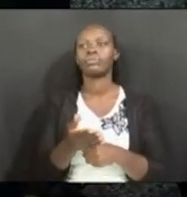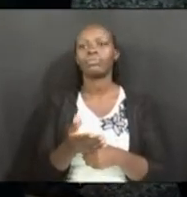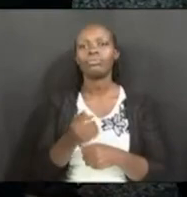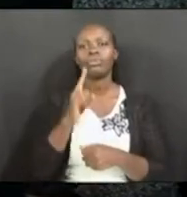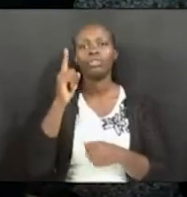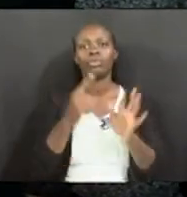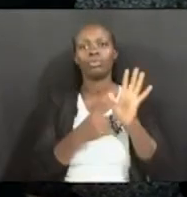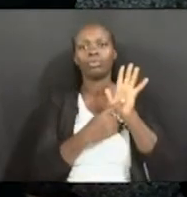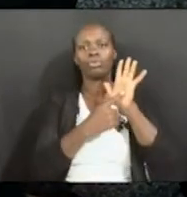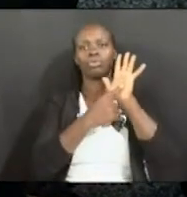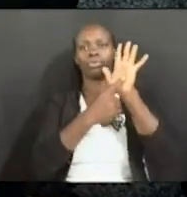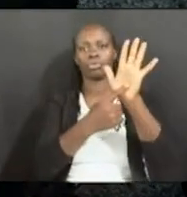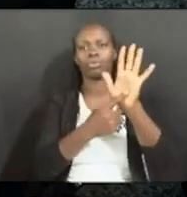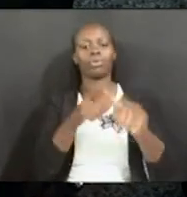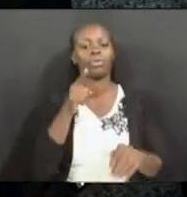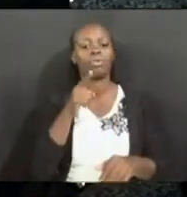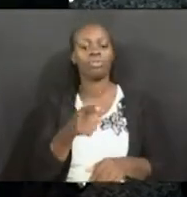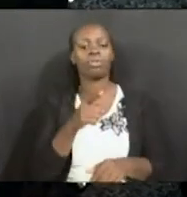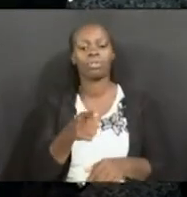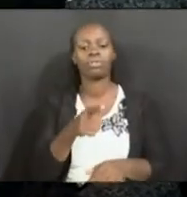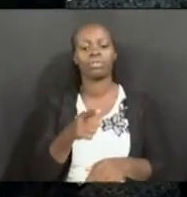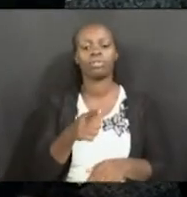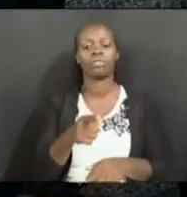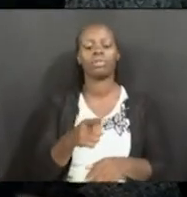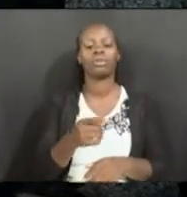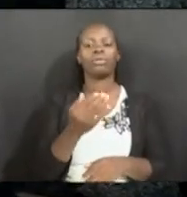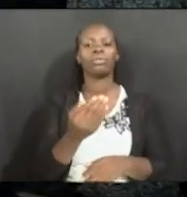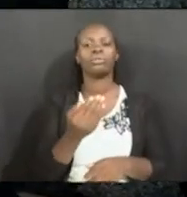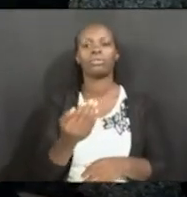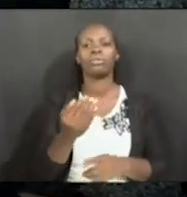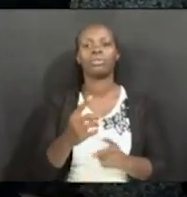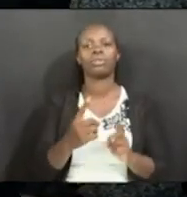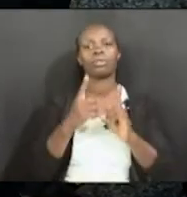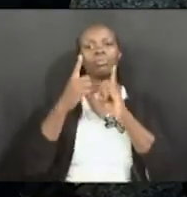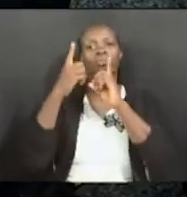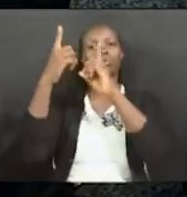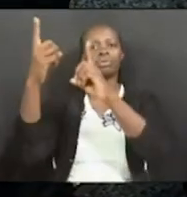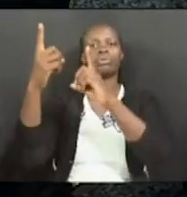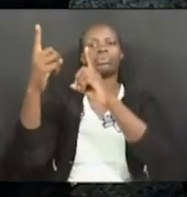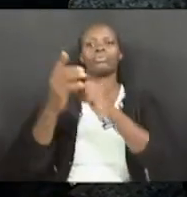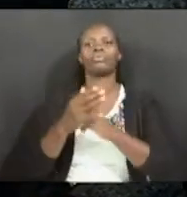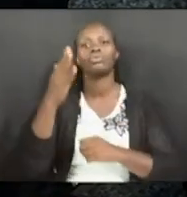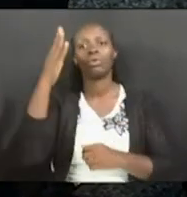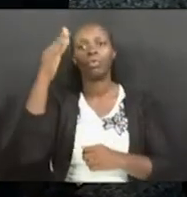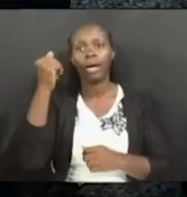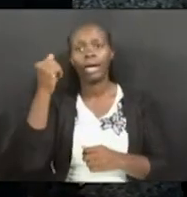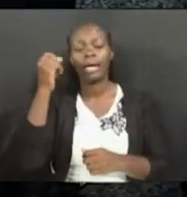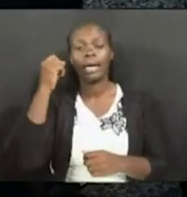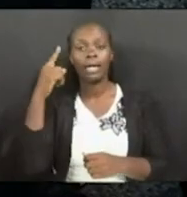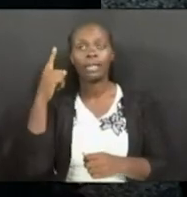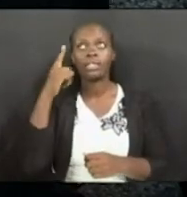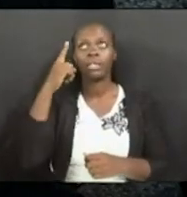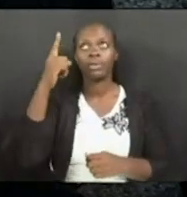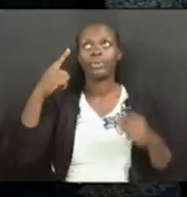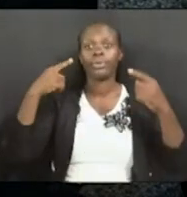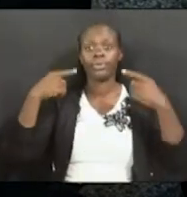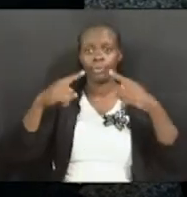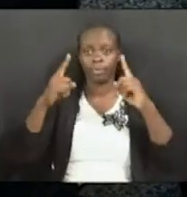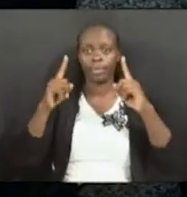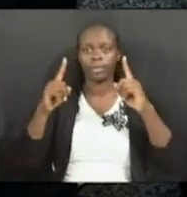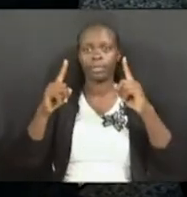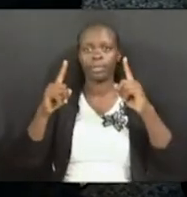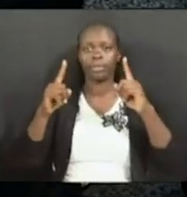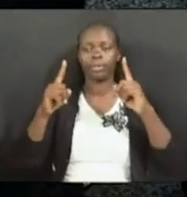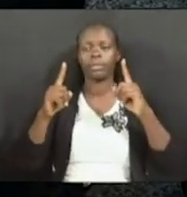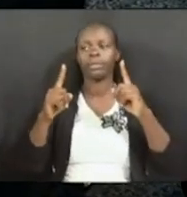why your people come to you, because they know the person they are going to. They know what you can do in each and everyone's life.